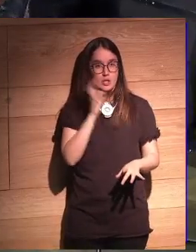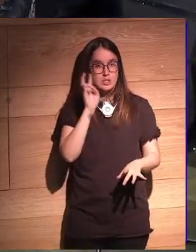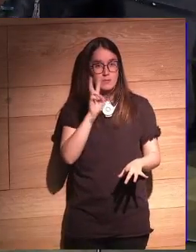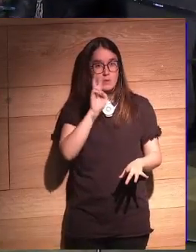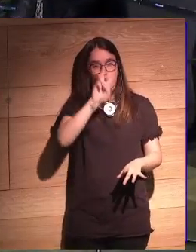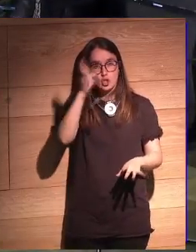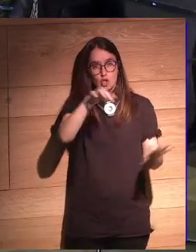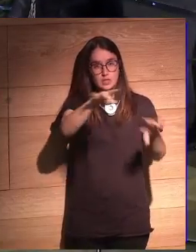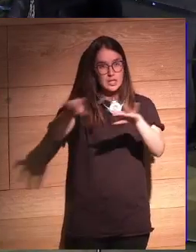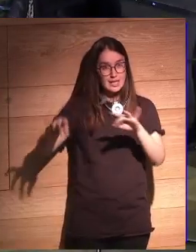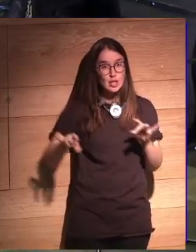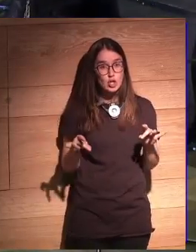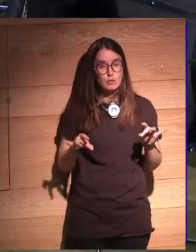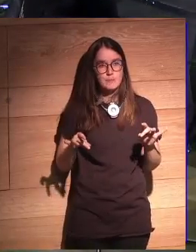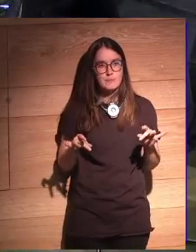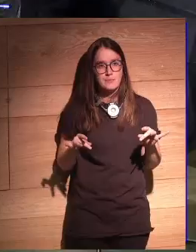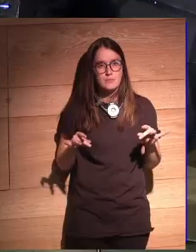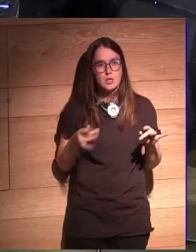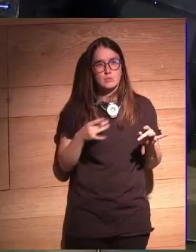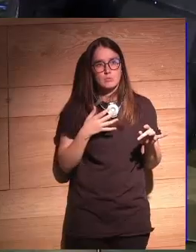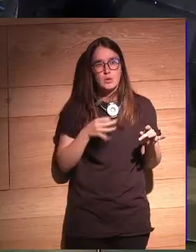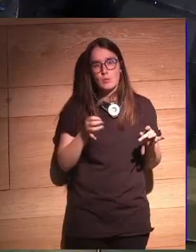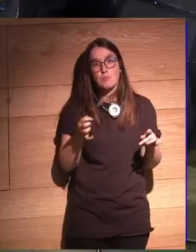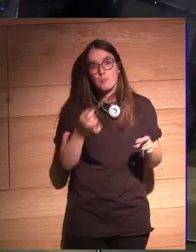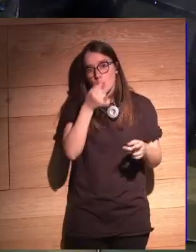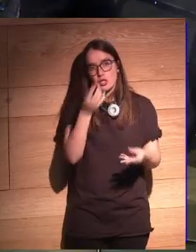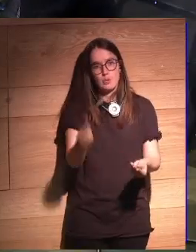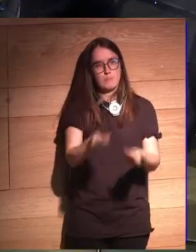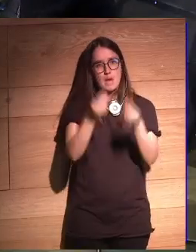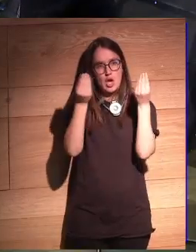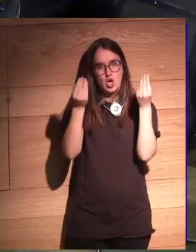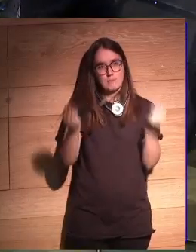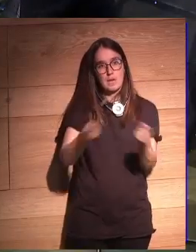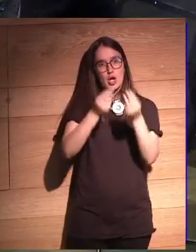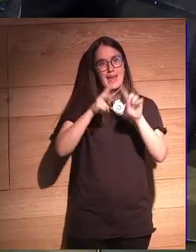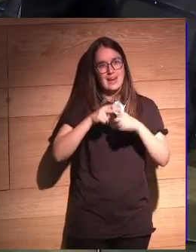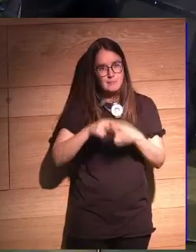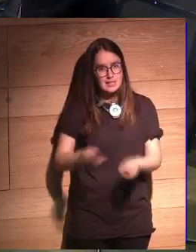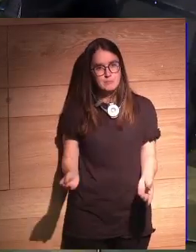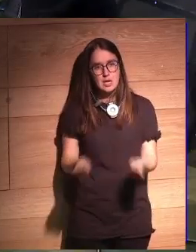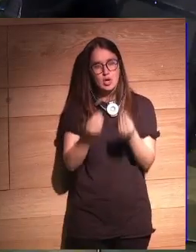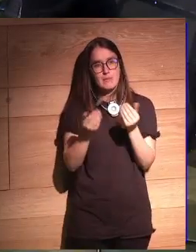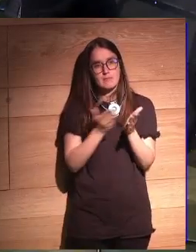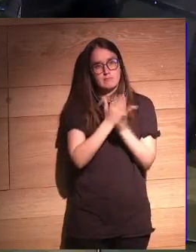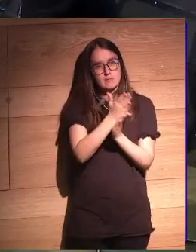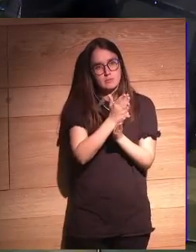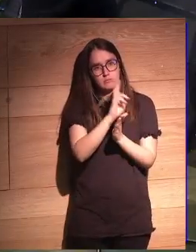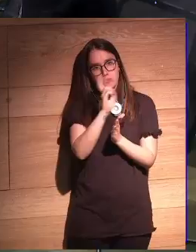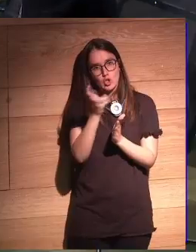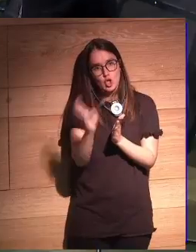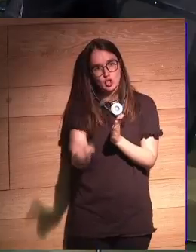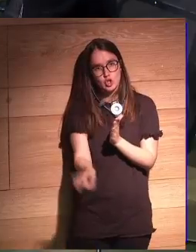in Spain, but if we move towards other regions, they're probably doing better. They have better tools. They're